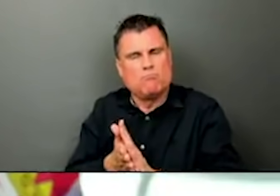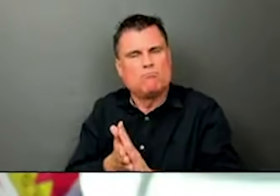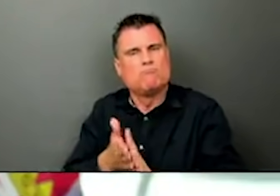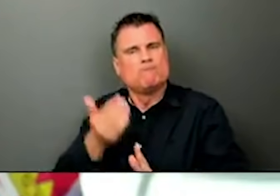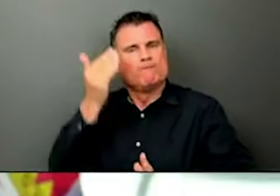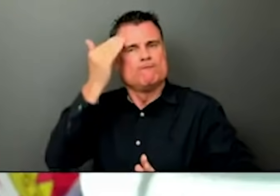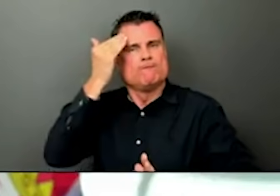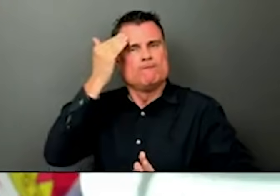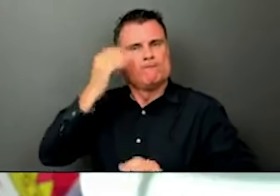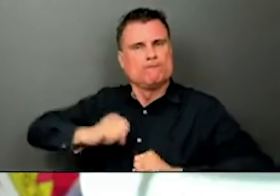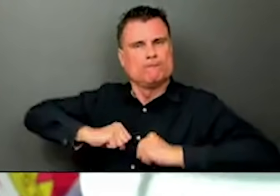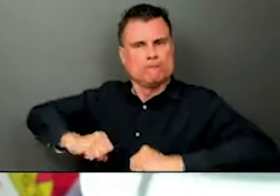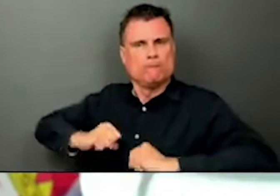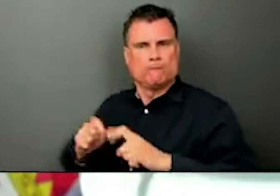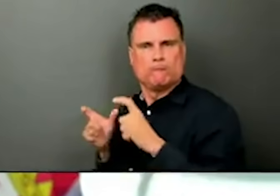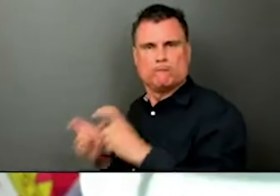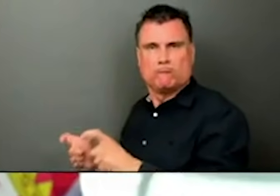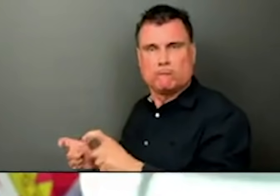to